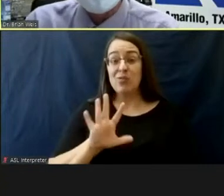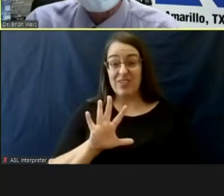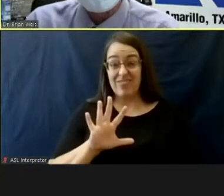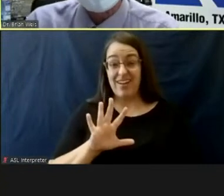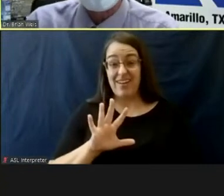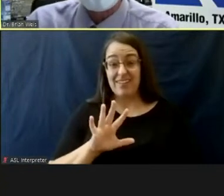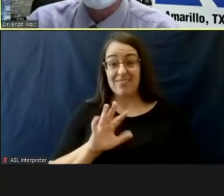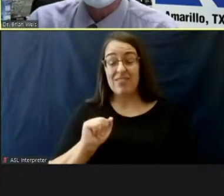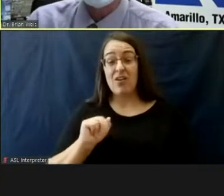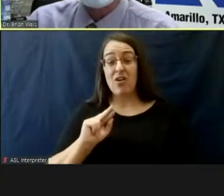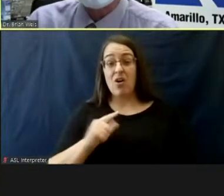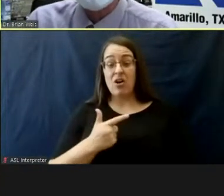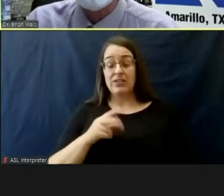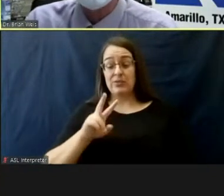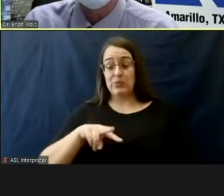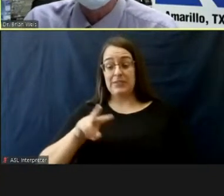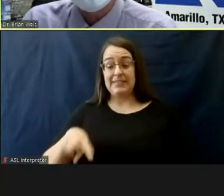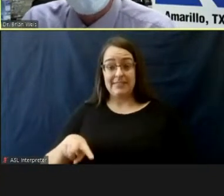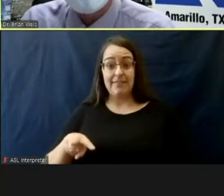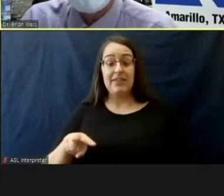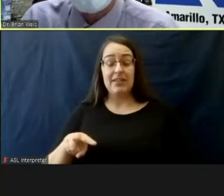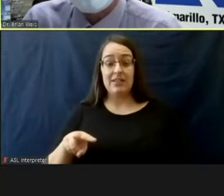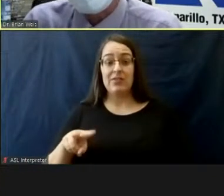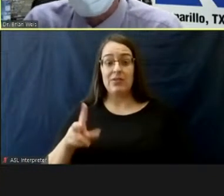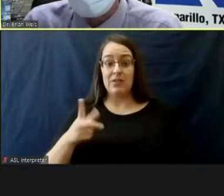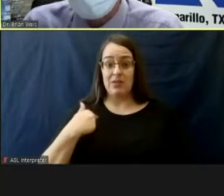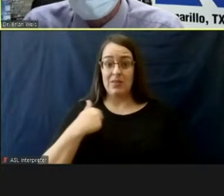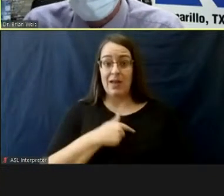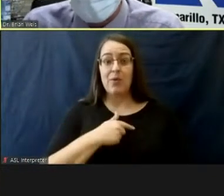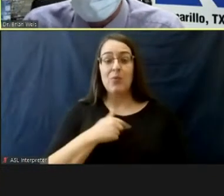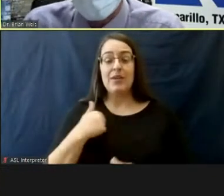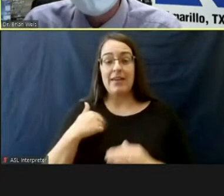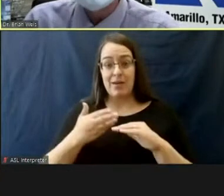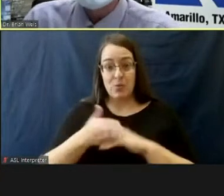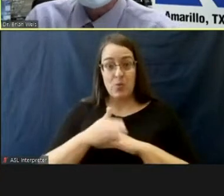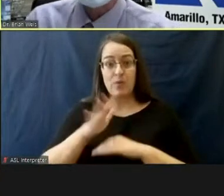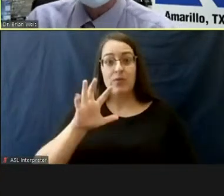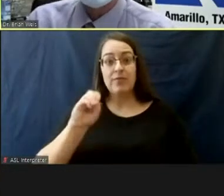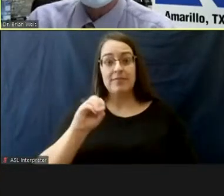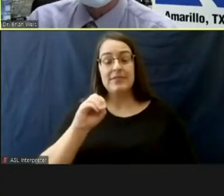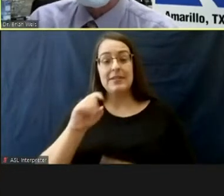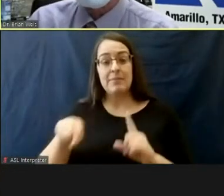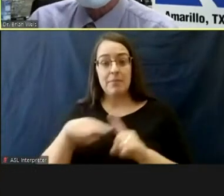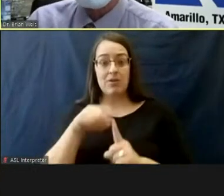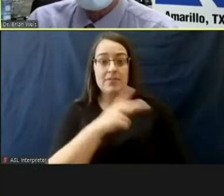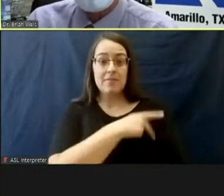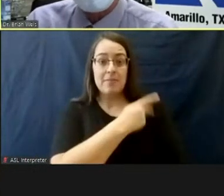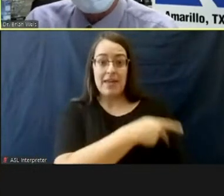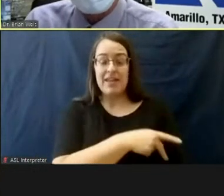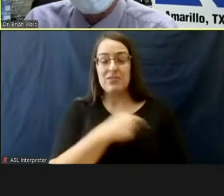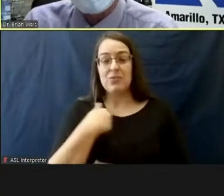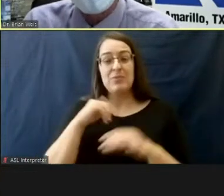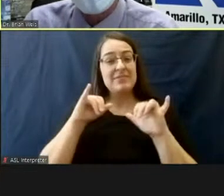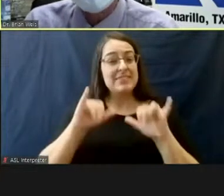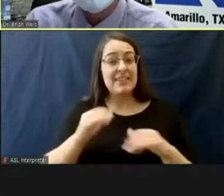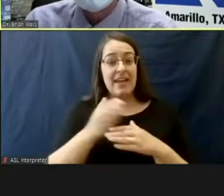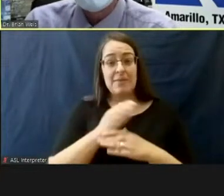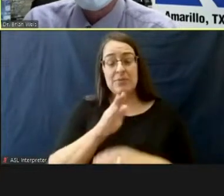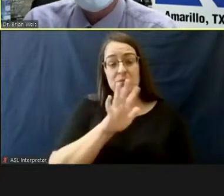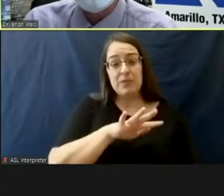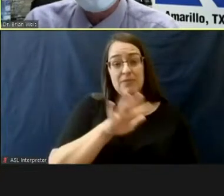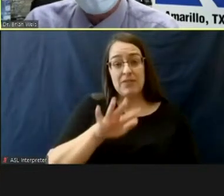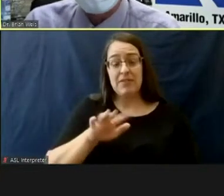August 22nd that we exceeded 50 positive patients in the hospital. And we have been somewhere between 55 and